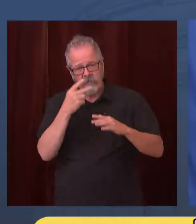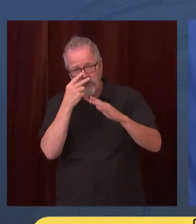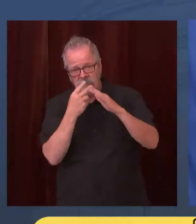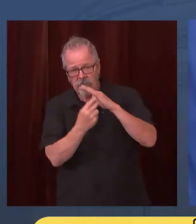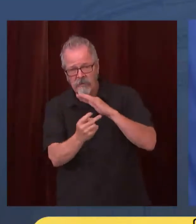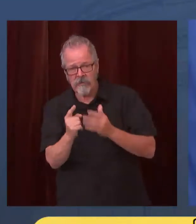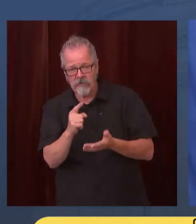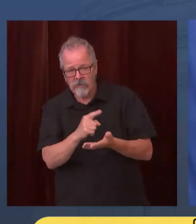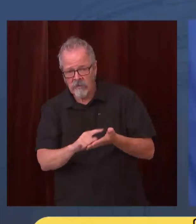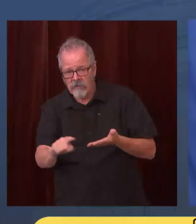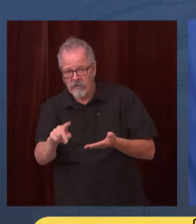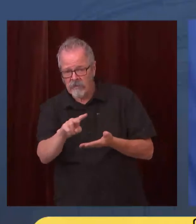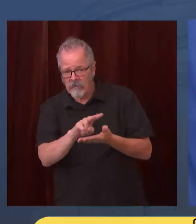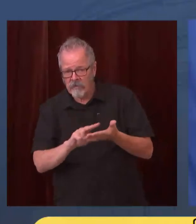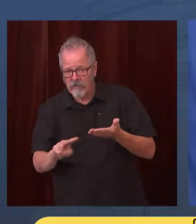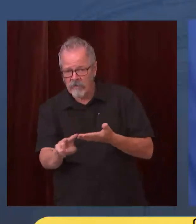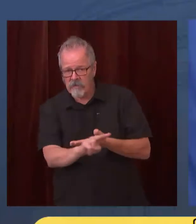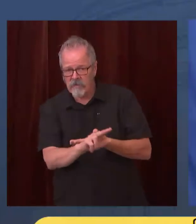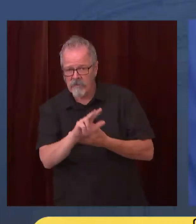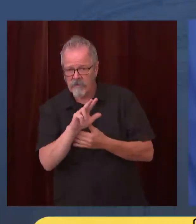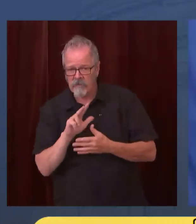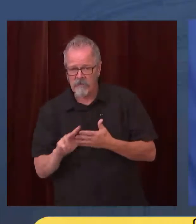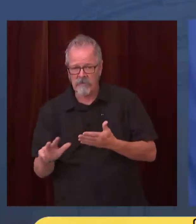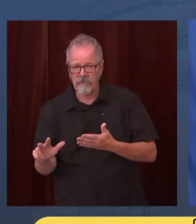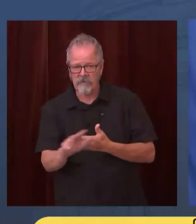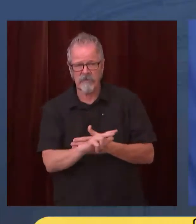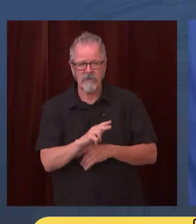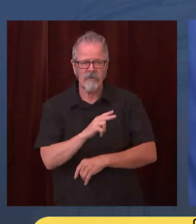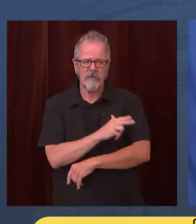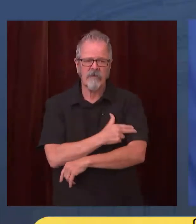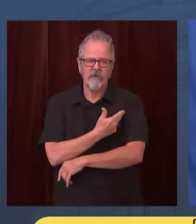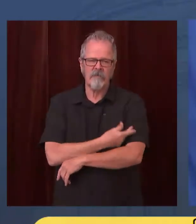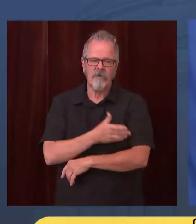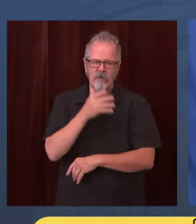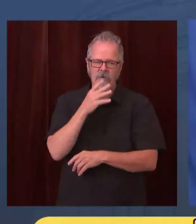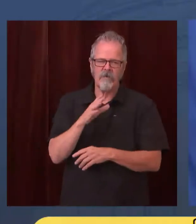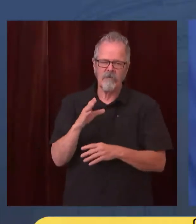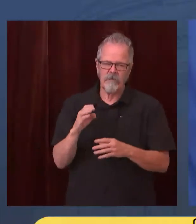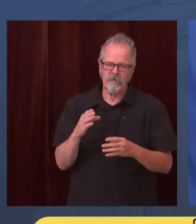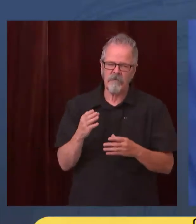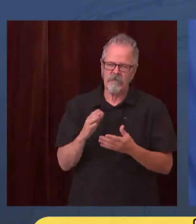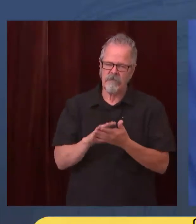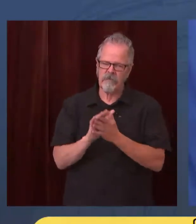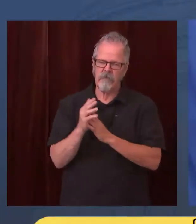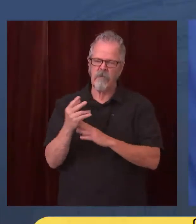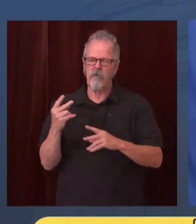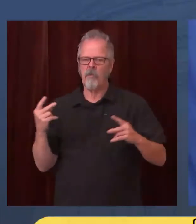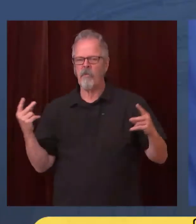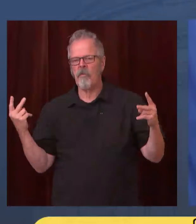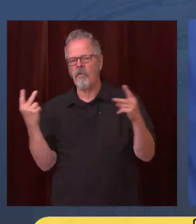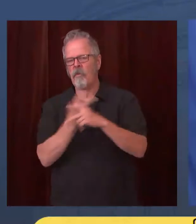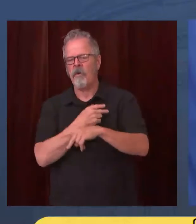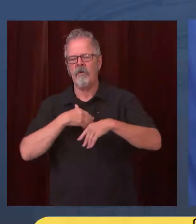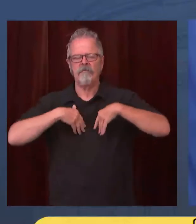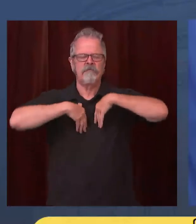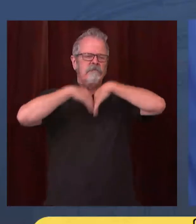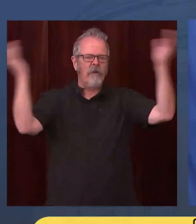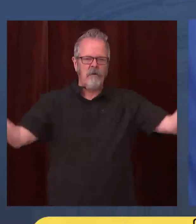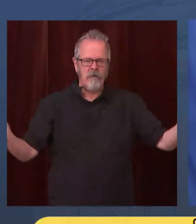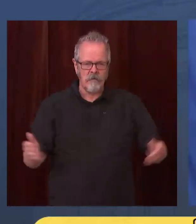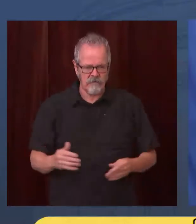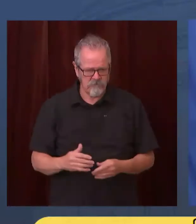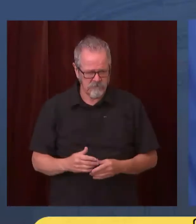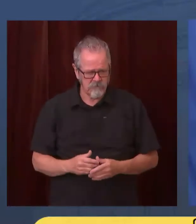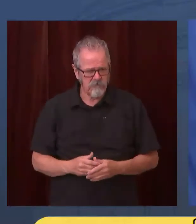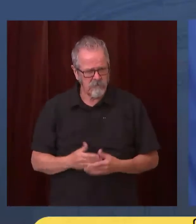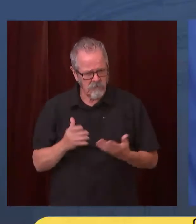and it's essential to continue to mask up and do everything we can, including getting vaccinated, to prevent transmission in